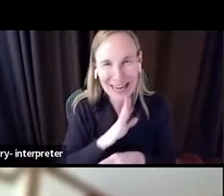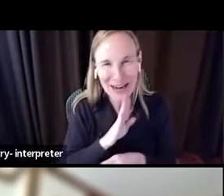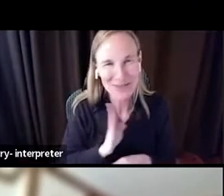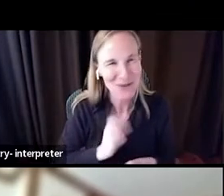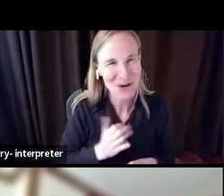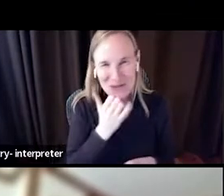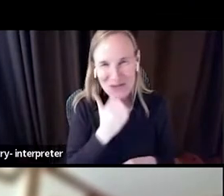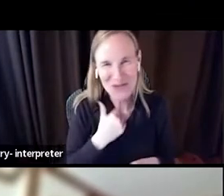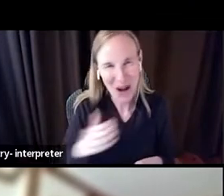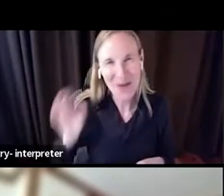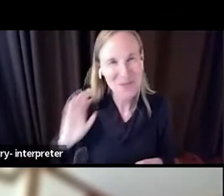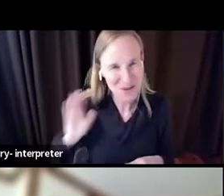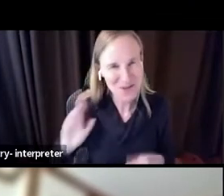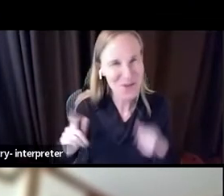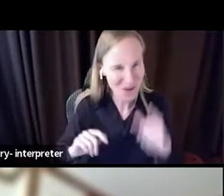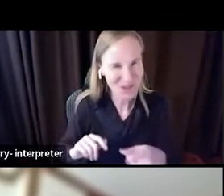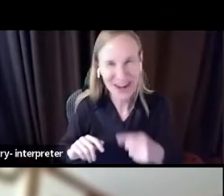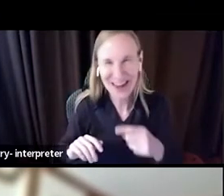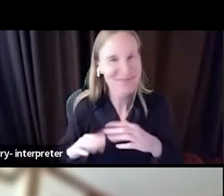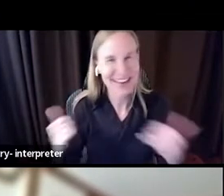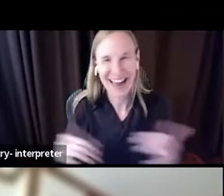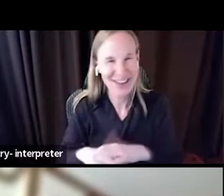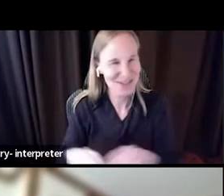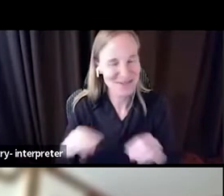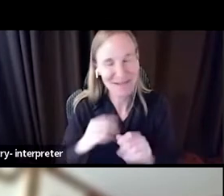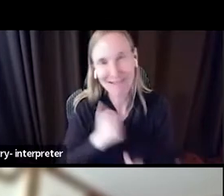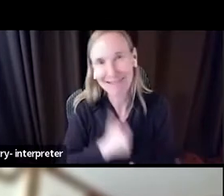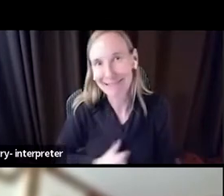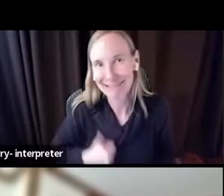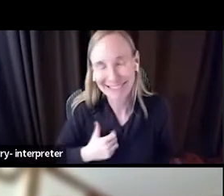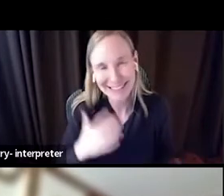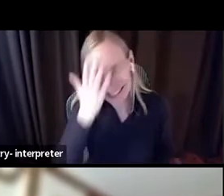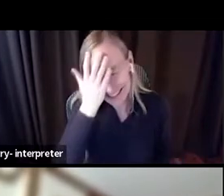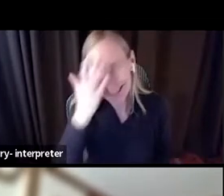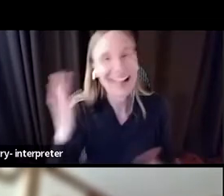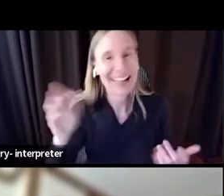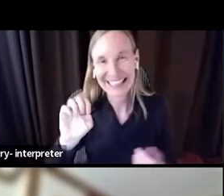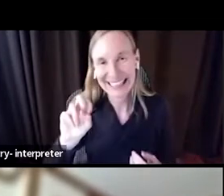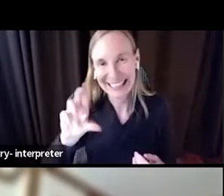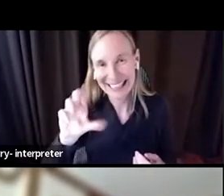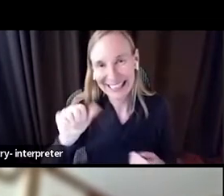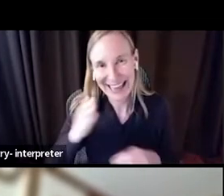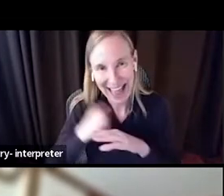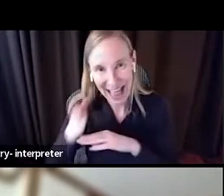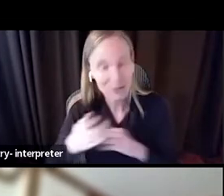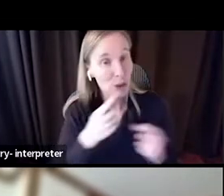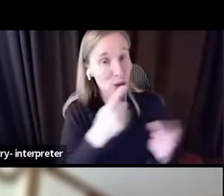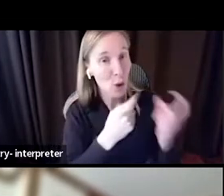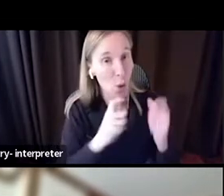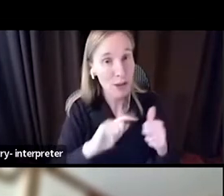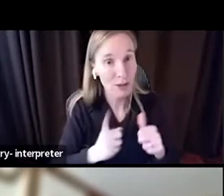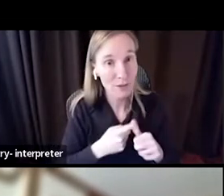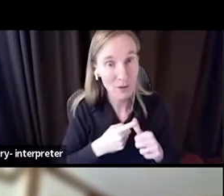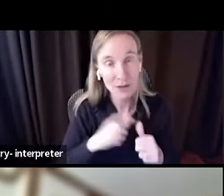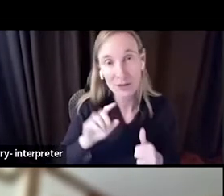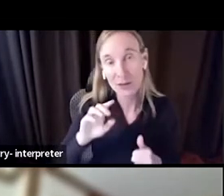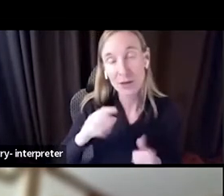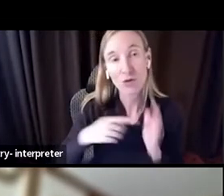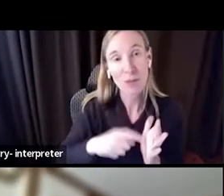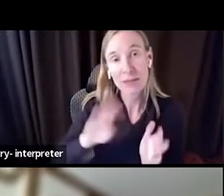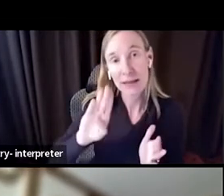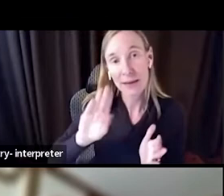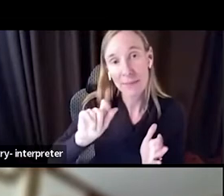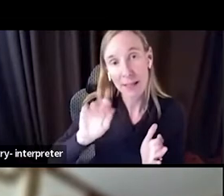Used to be one time, once upon a time, I think. But okay. Questions, Representative Black.